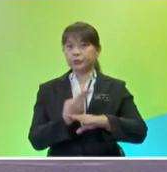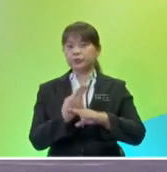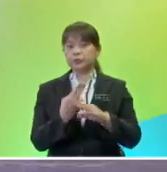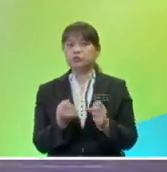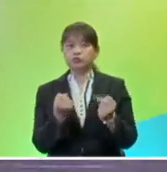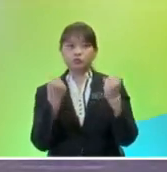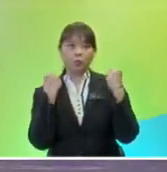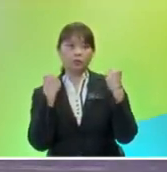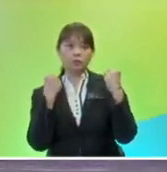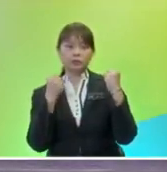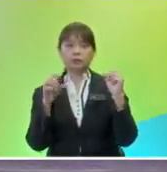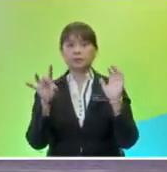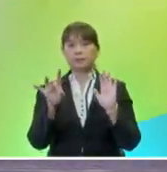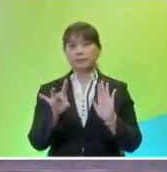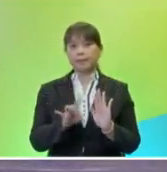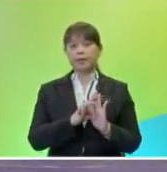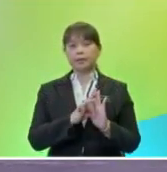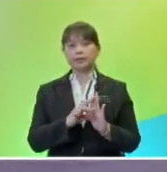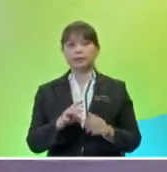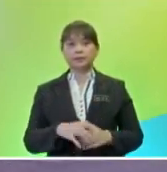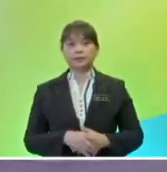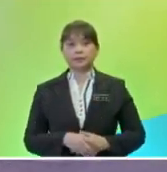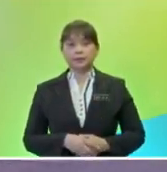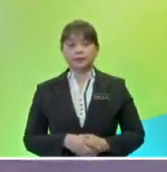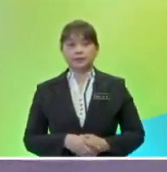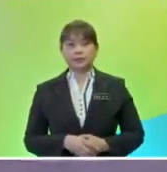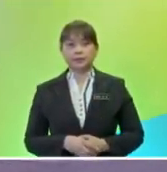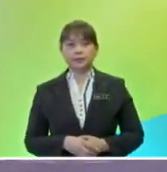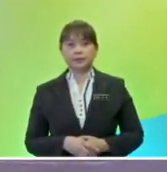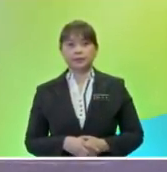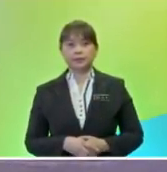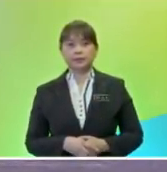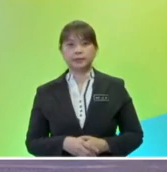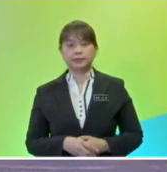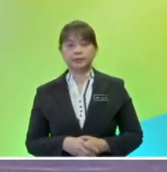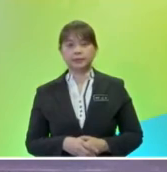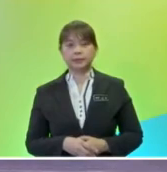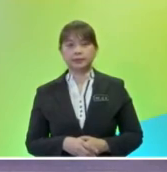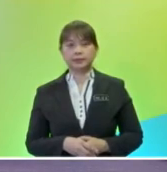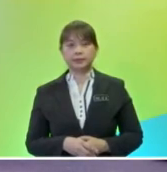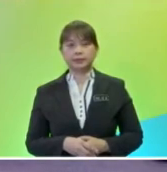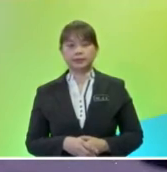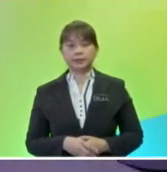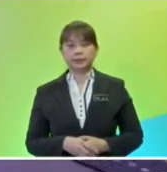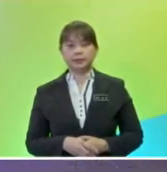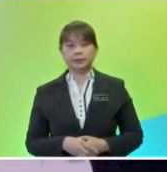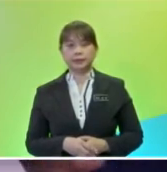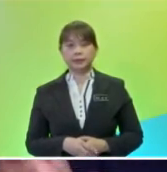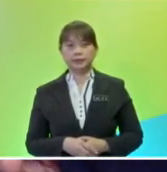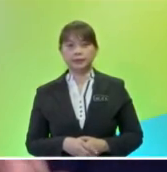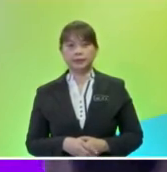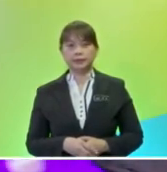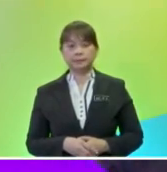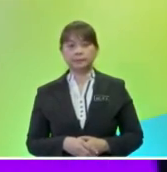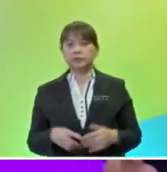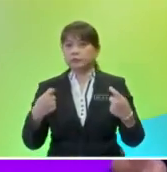see. Okay. He doesn't want to move forward. Okay, let's do this. We'll have it slanted a bit. And then have him